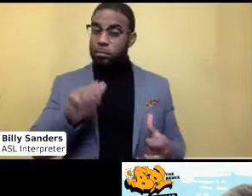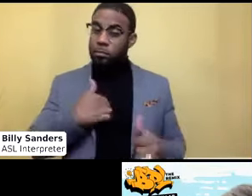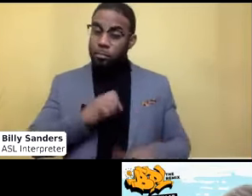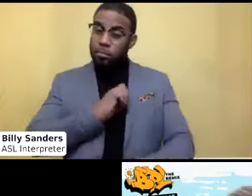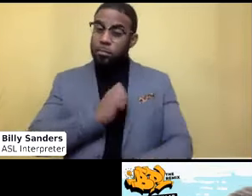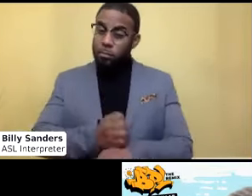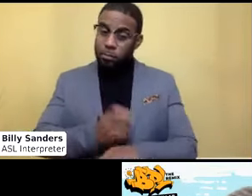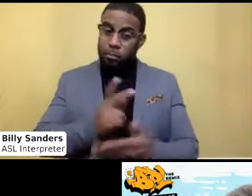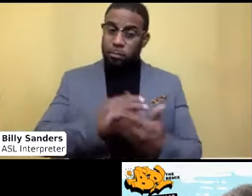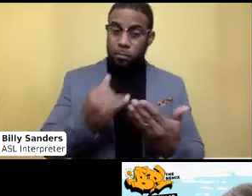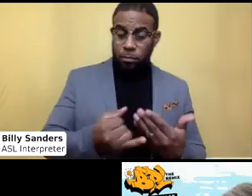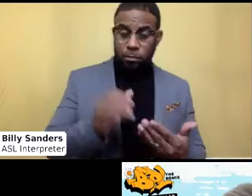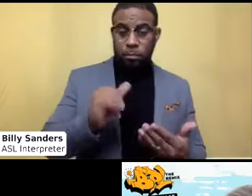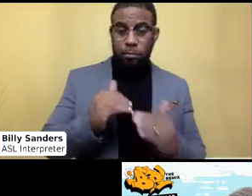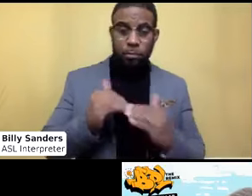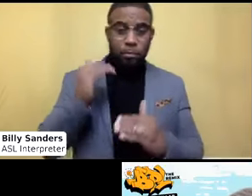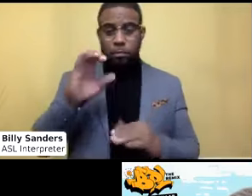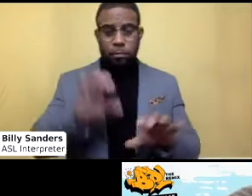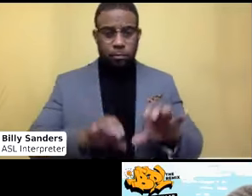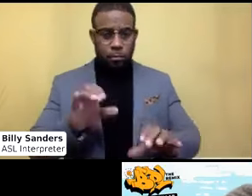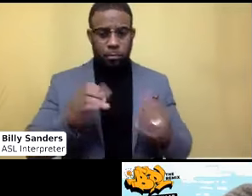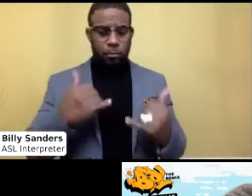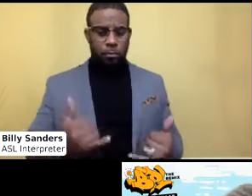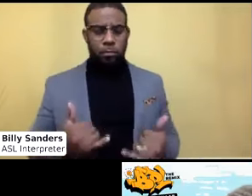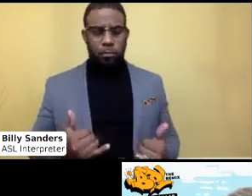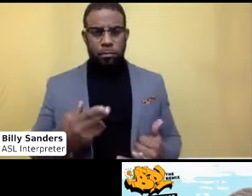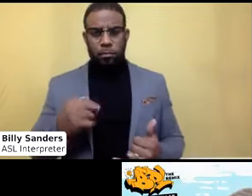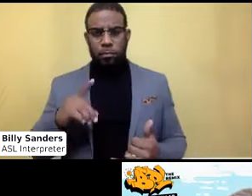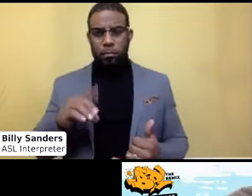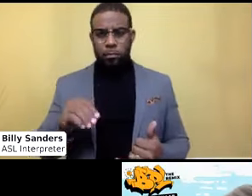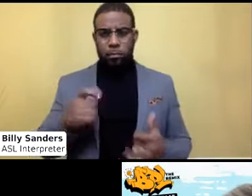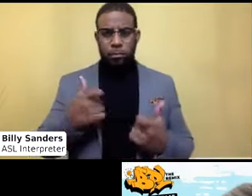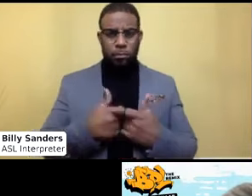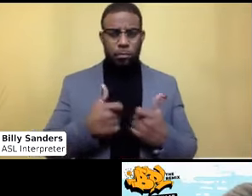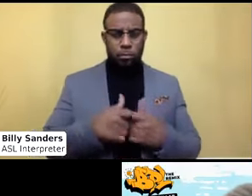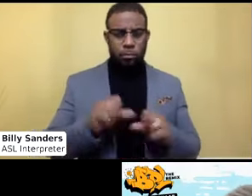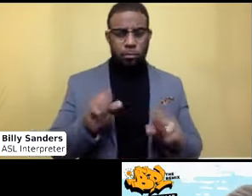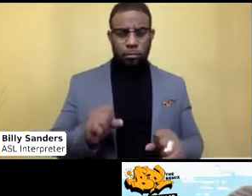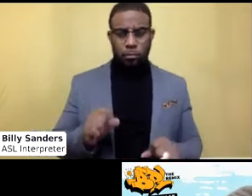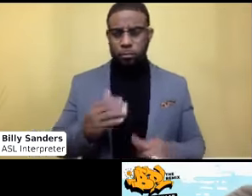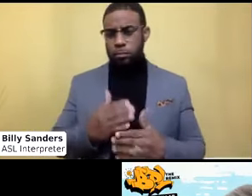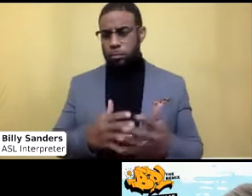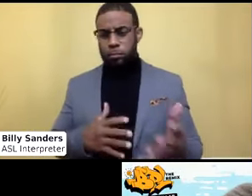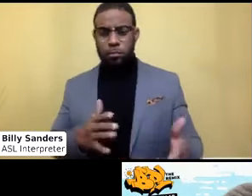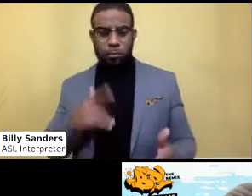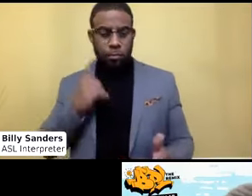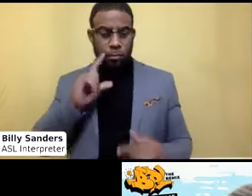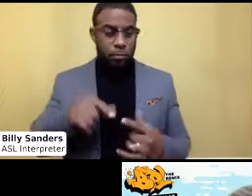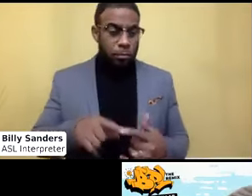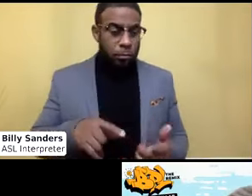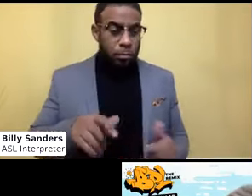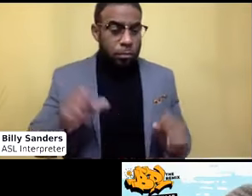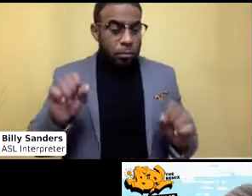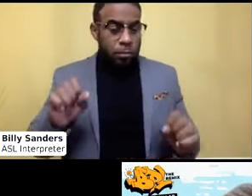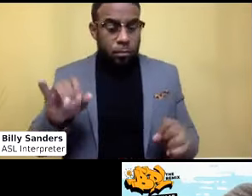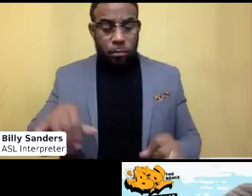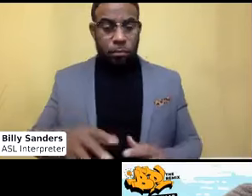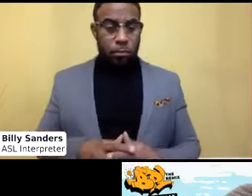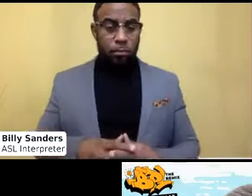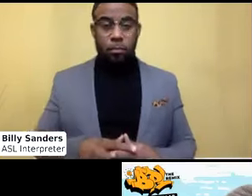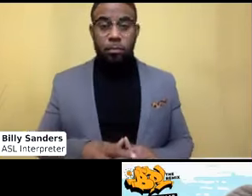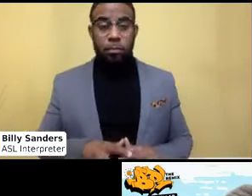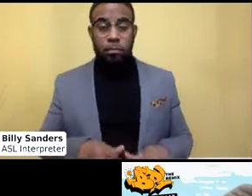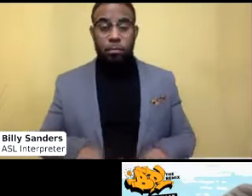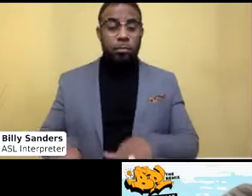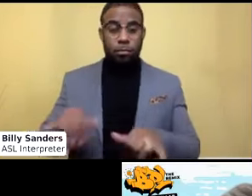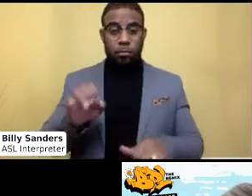energy projects that advance Congo's current hydroelectric potentials, and we just talked about the potential of that, and